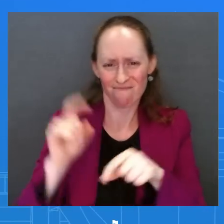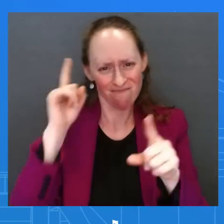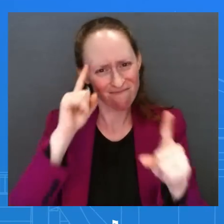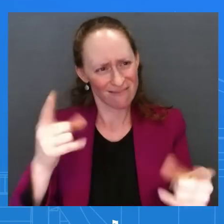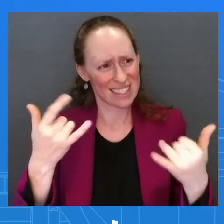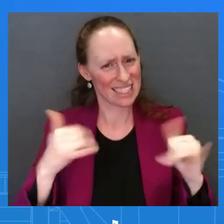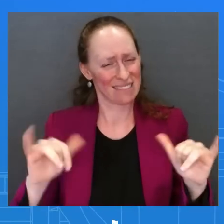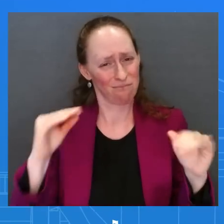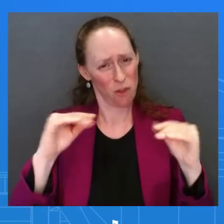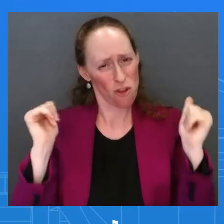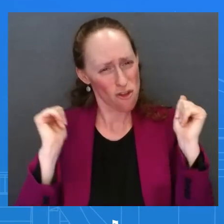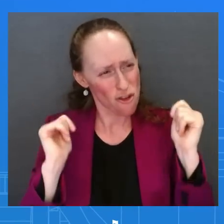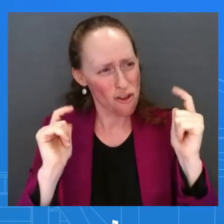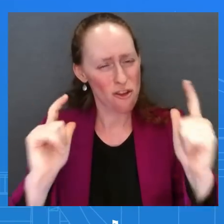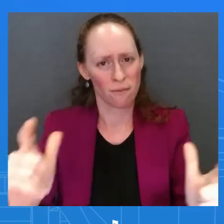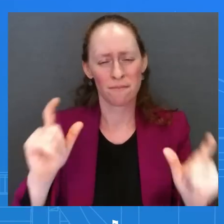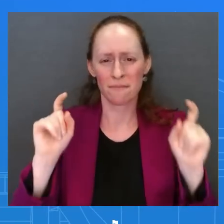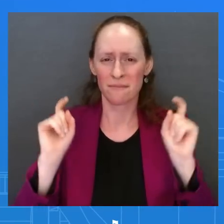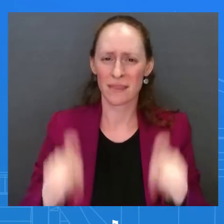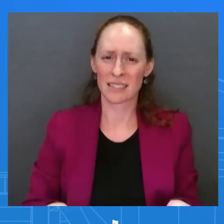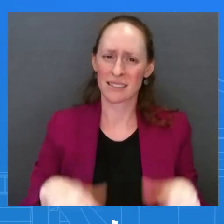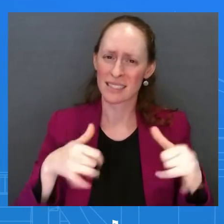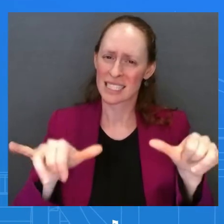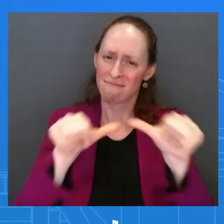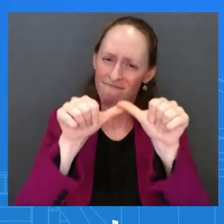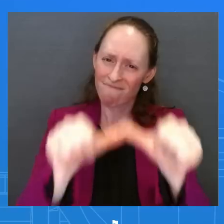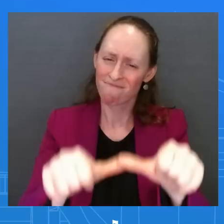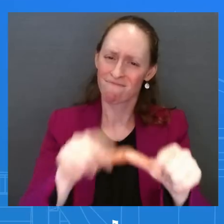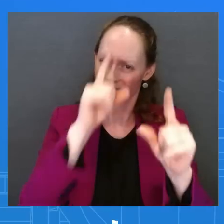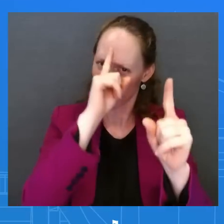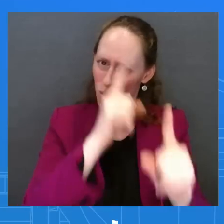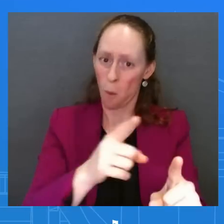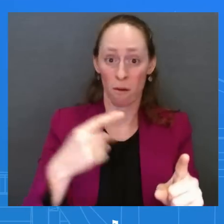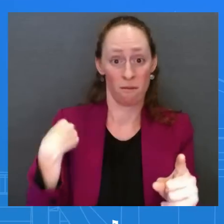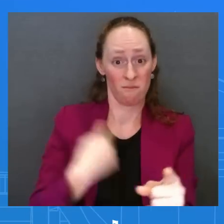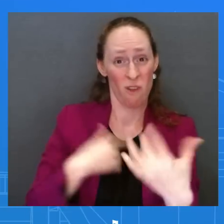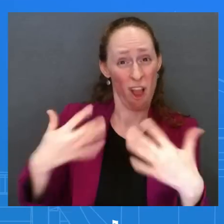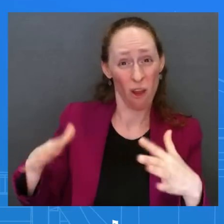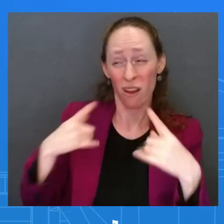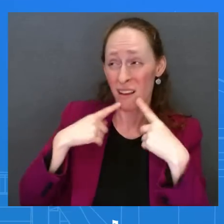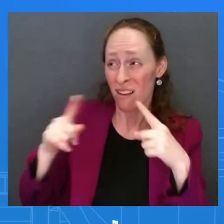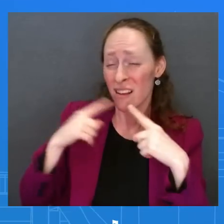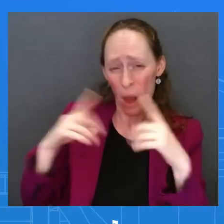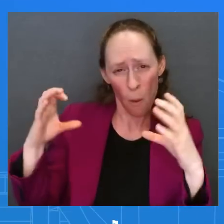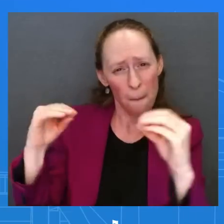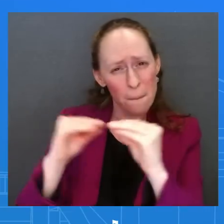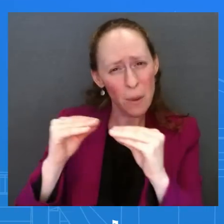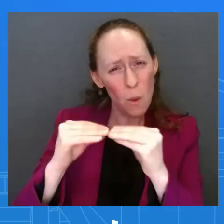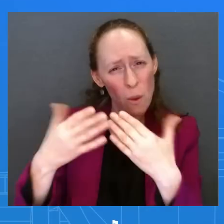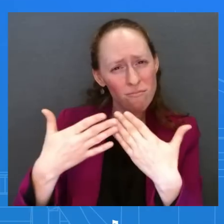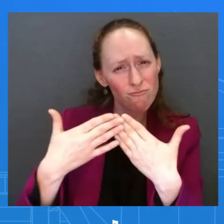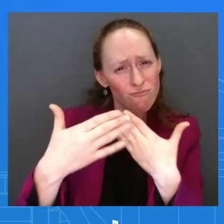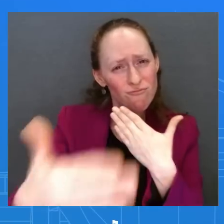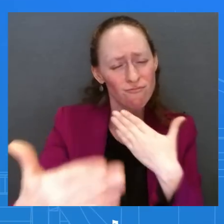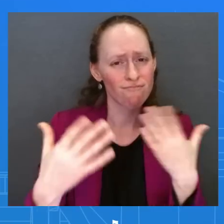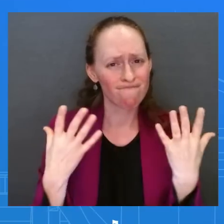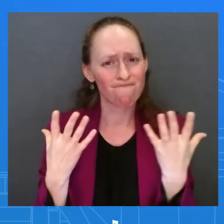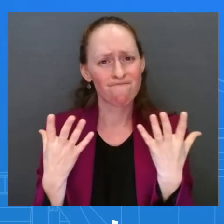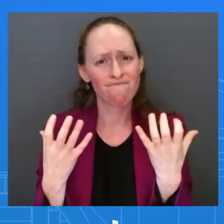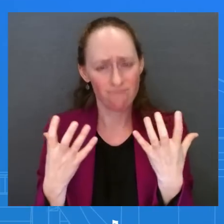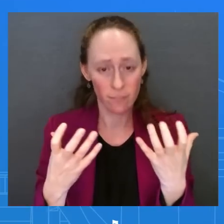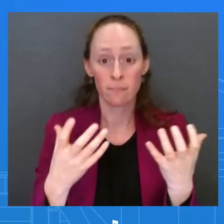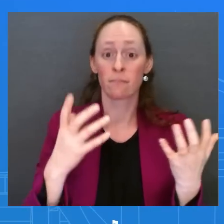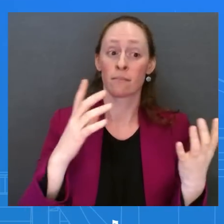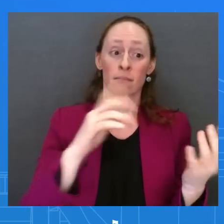the success that we've seen the last 2 years, continue to lower costs, making sure that we're implementing those historic pieces of legislation. Clearly, that is